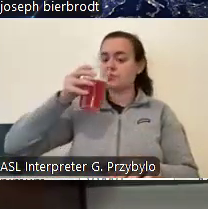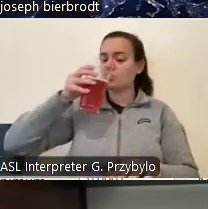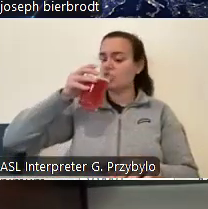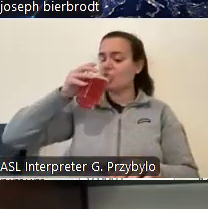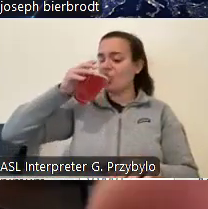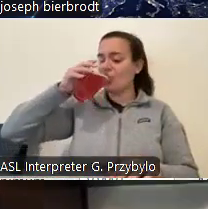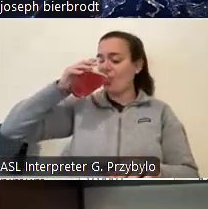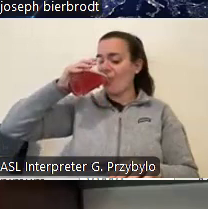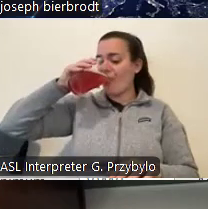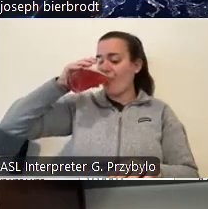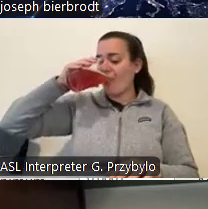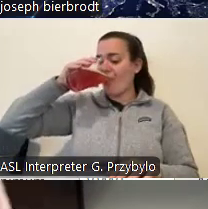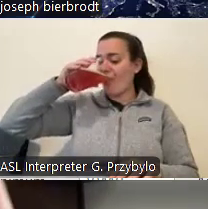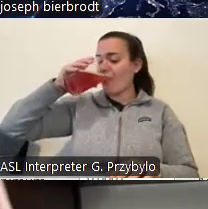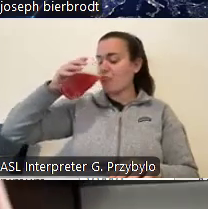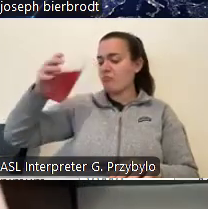Almost.